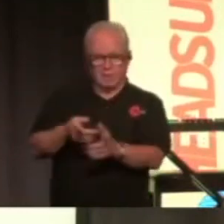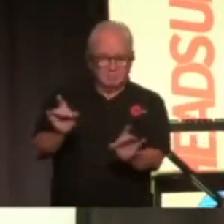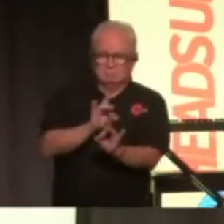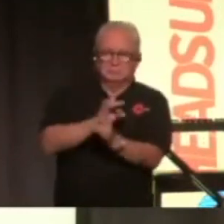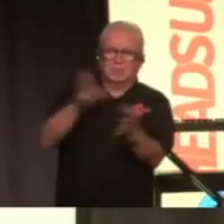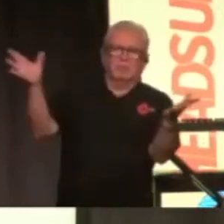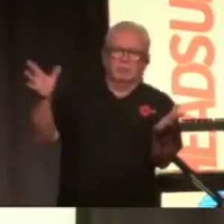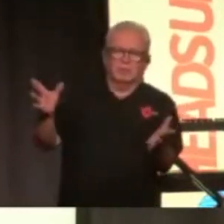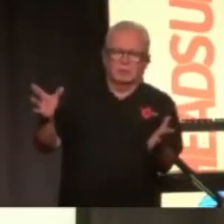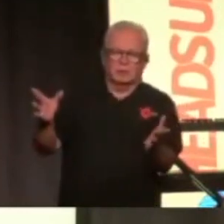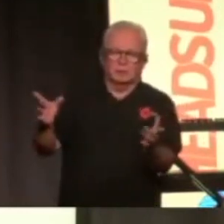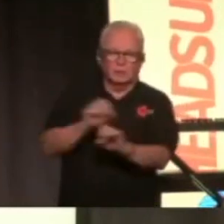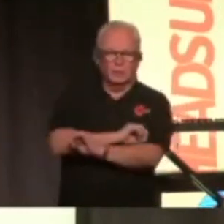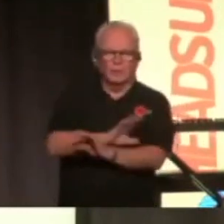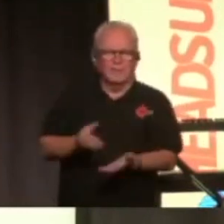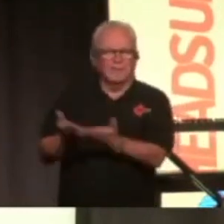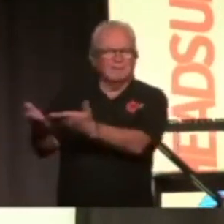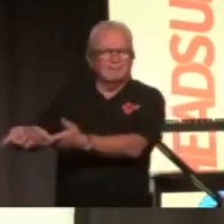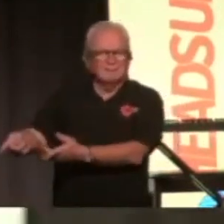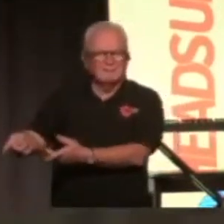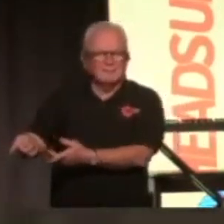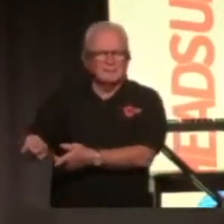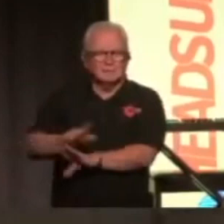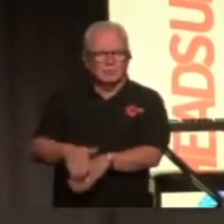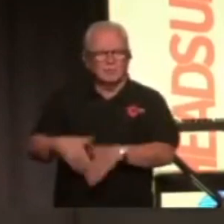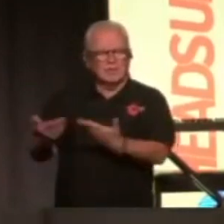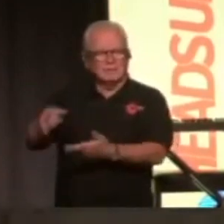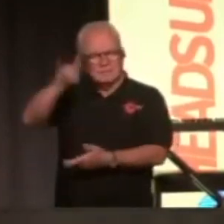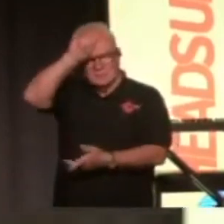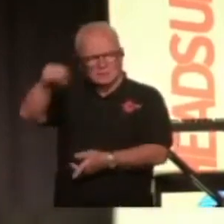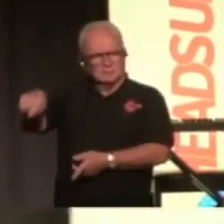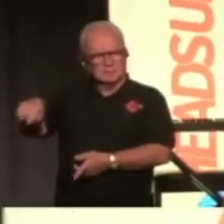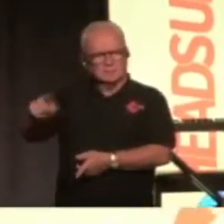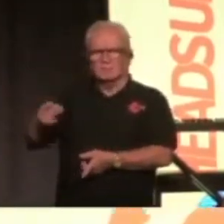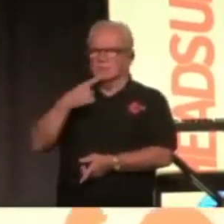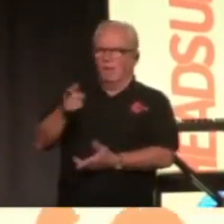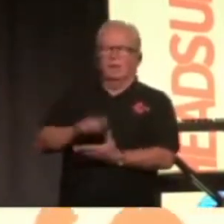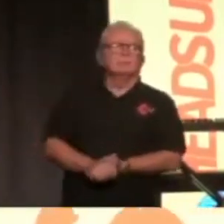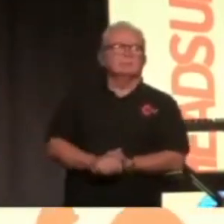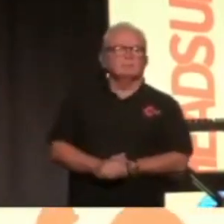to Satan. Okay, don't repeat